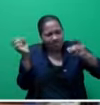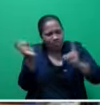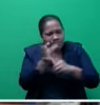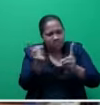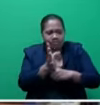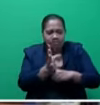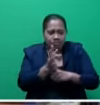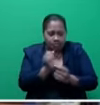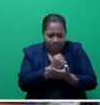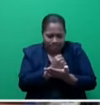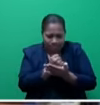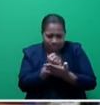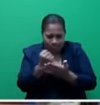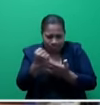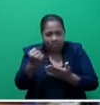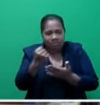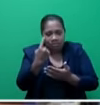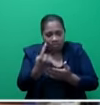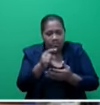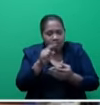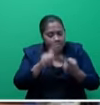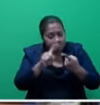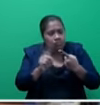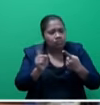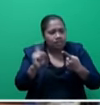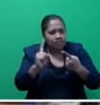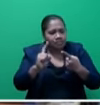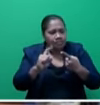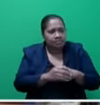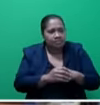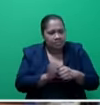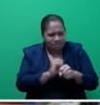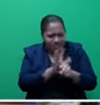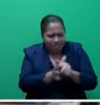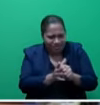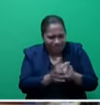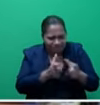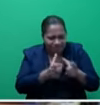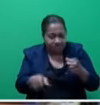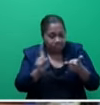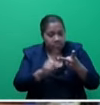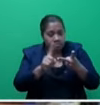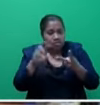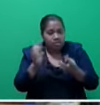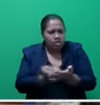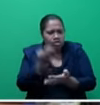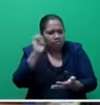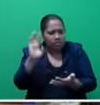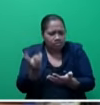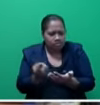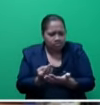of COVID-19, our economy's recovery, and the third one is our response to the climate, oceans, and